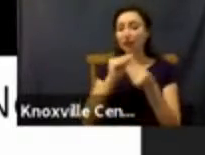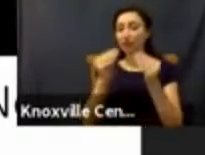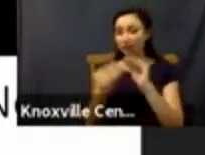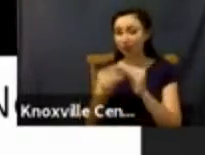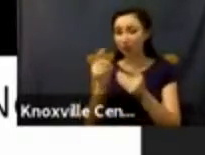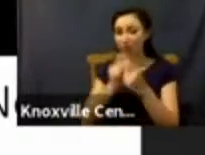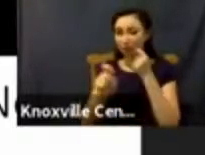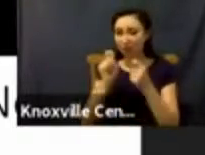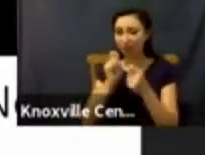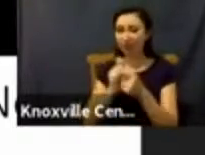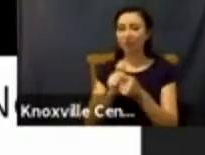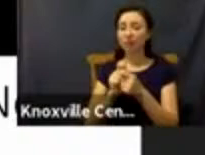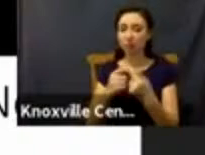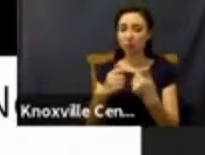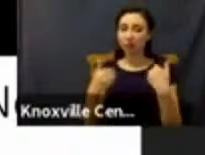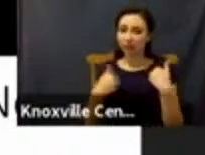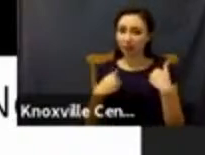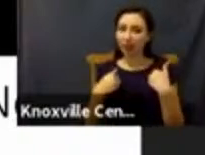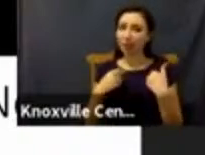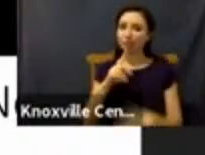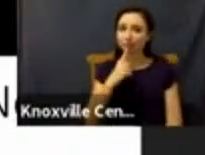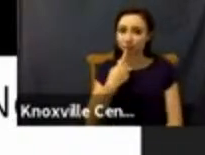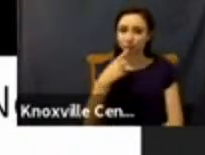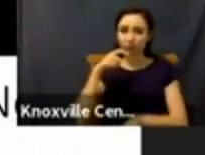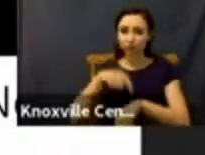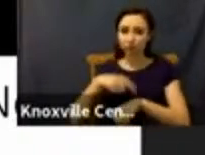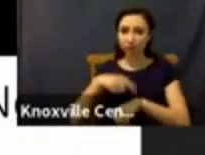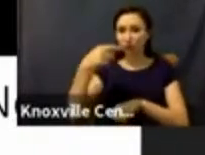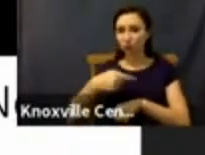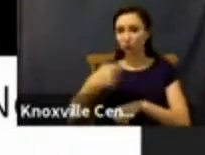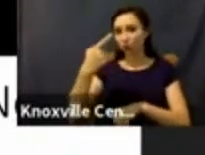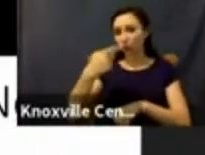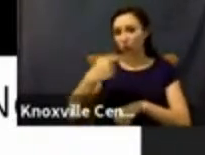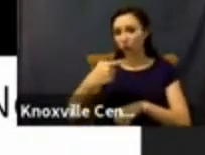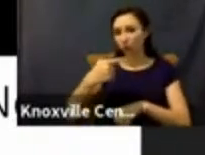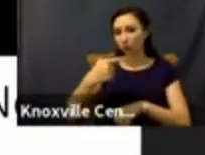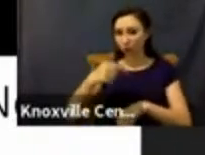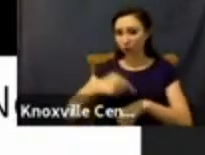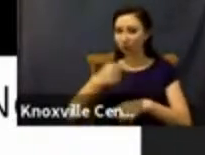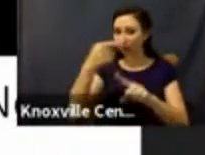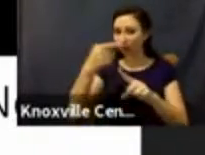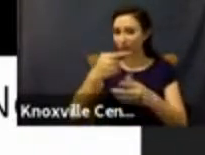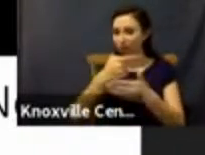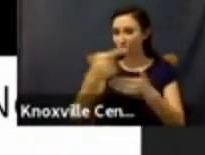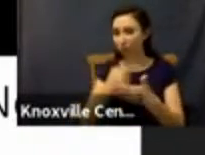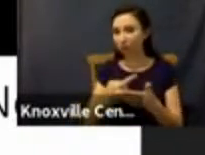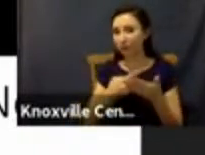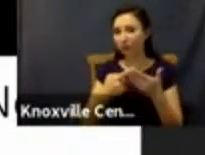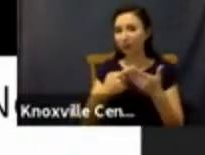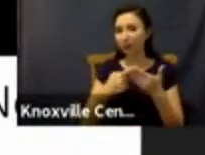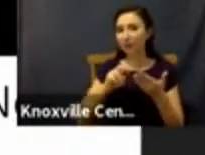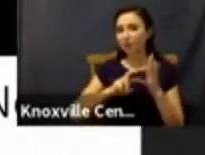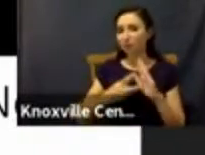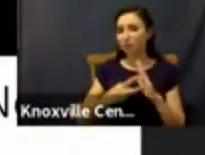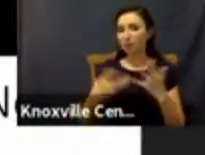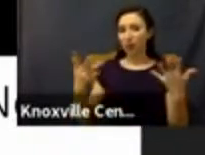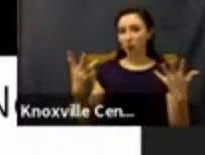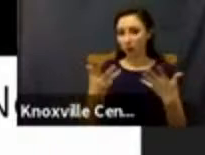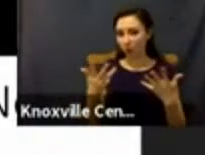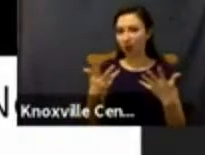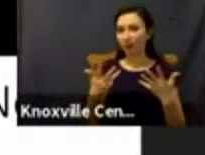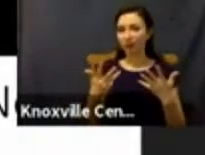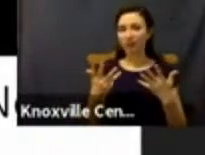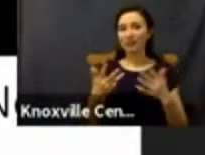we spend significant time once a week discussing what that should be. And because it really is what